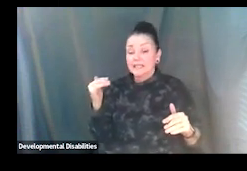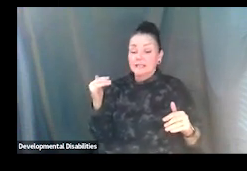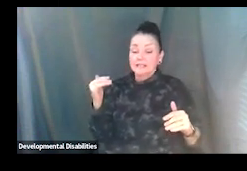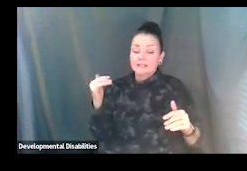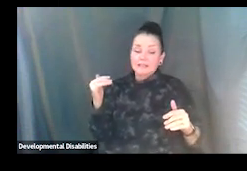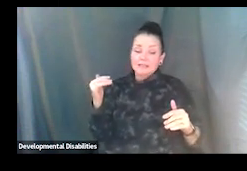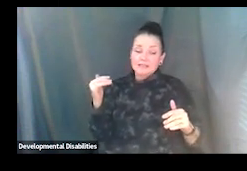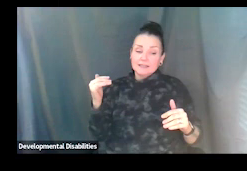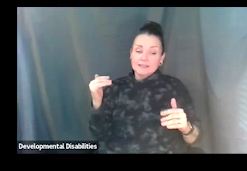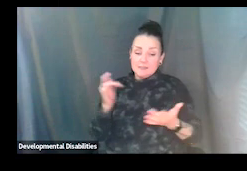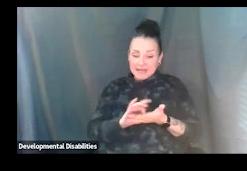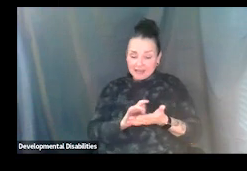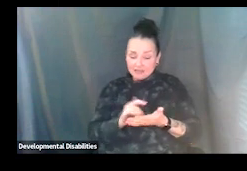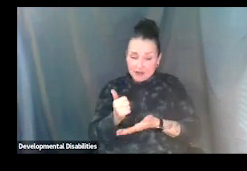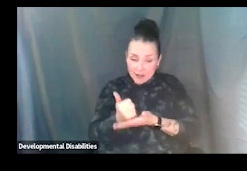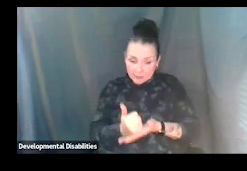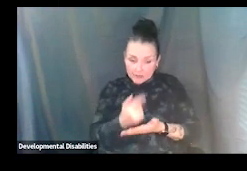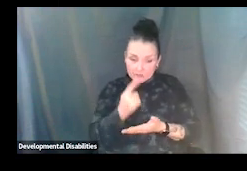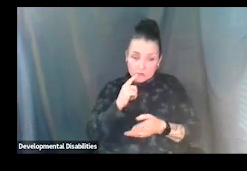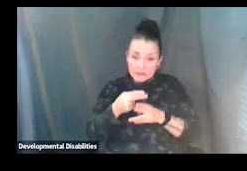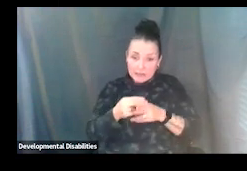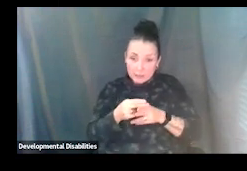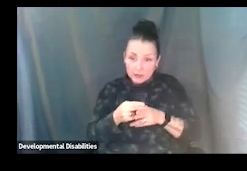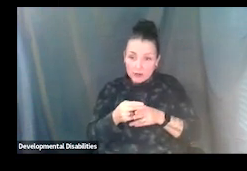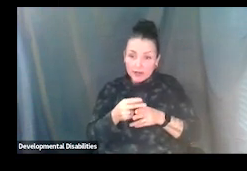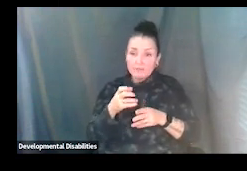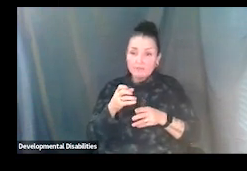look at where things are going, it's certainly a concern that I